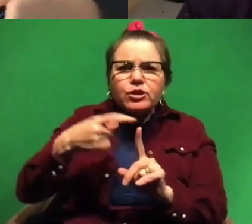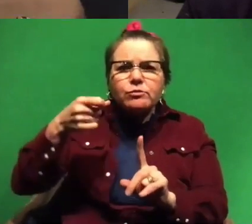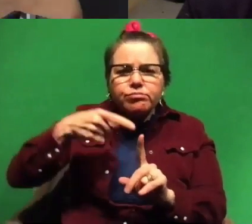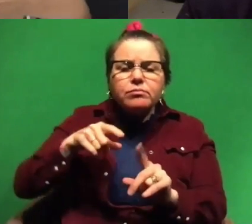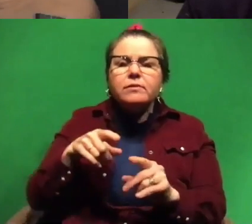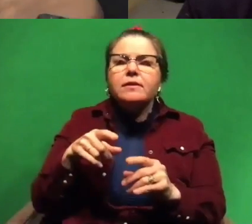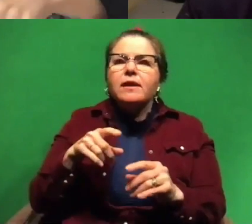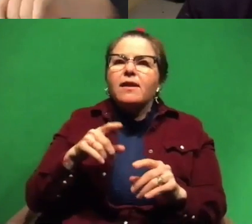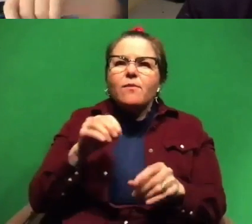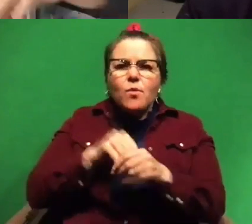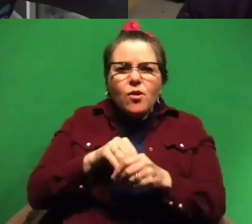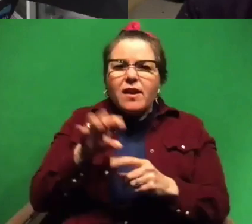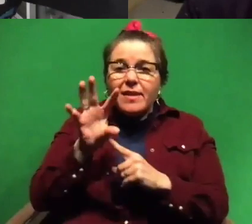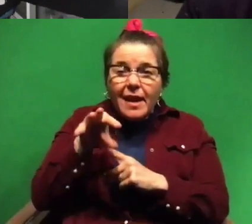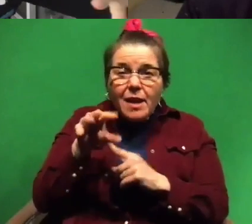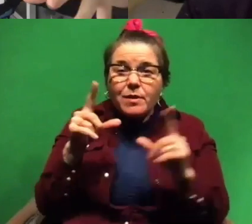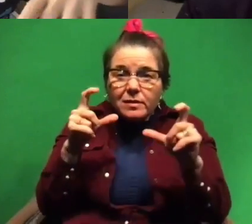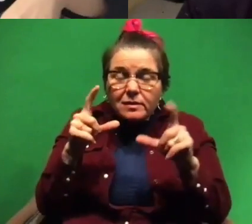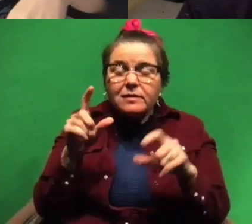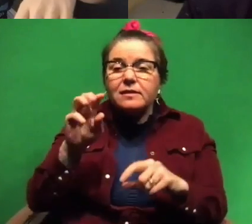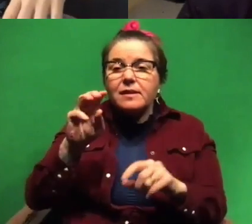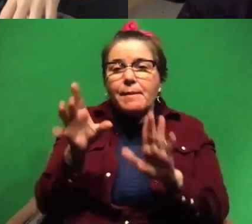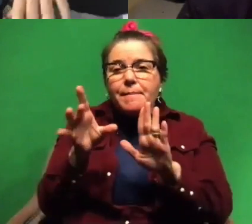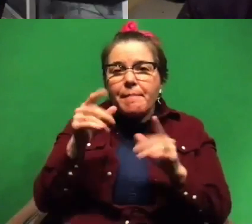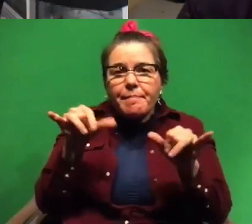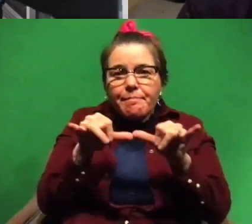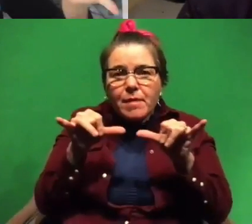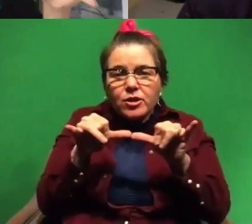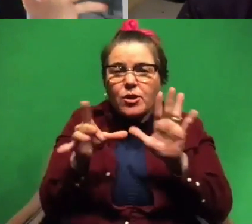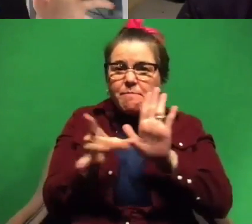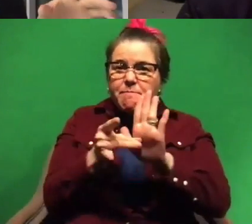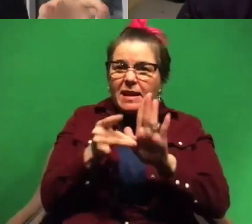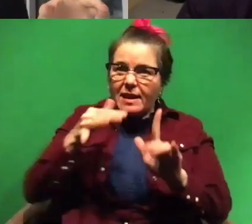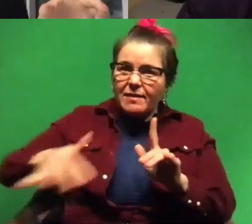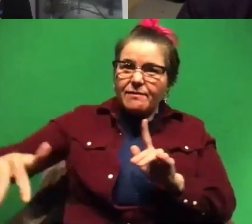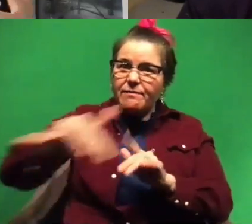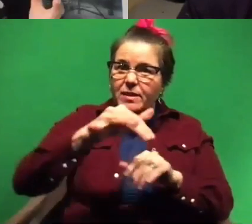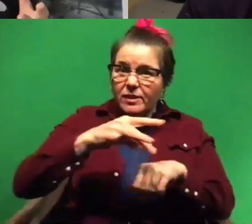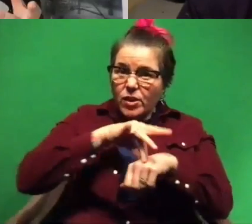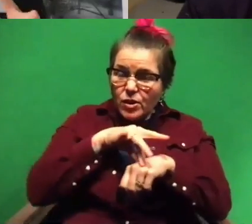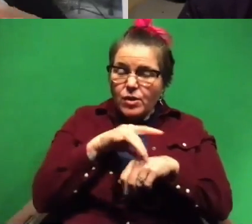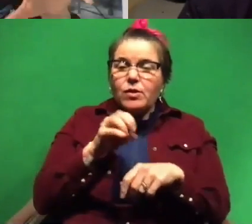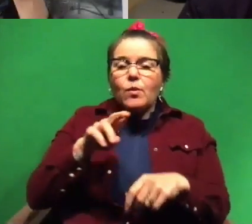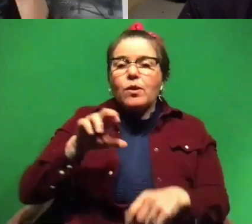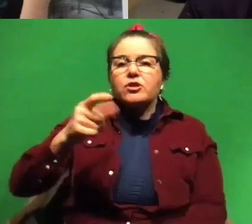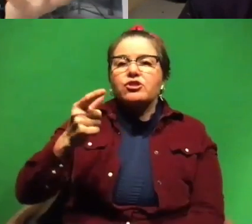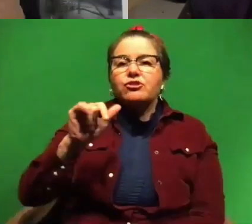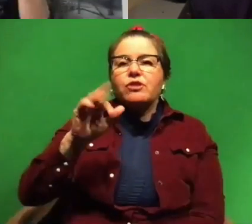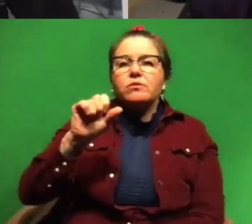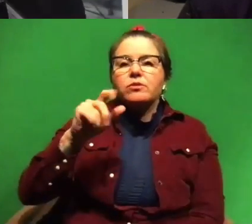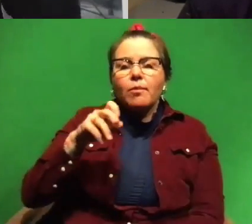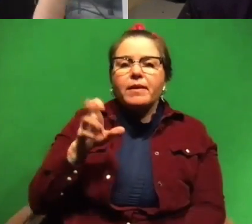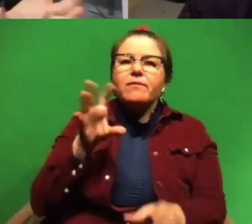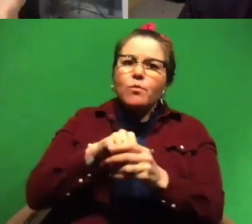too, like cameras or magnetometer, which measures the magnetic field of the earth, or a gyroscope, which has like even more